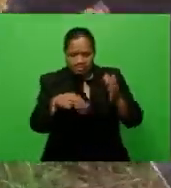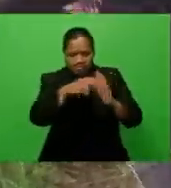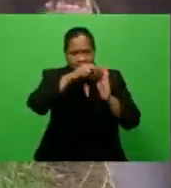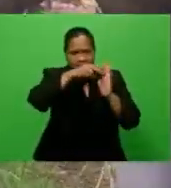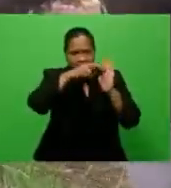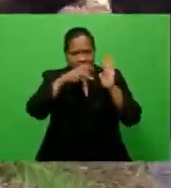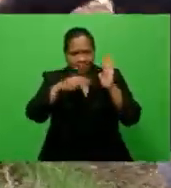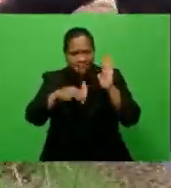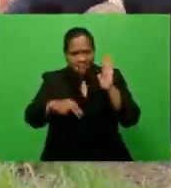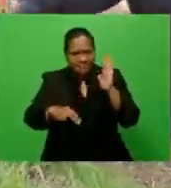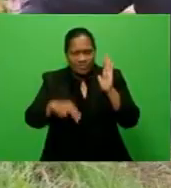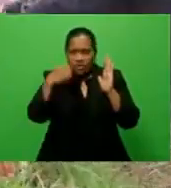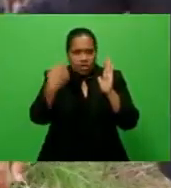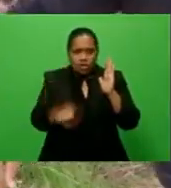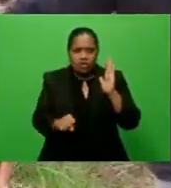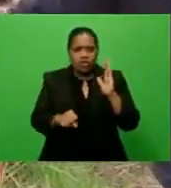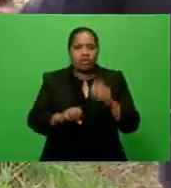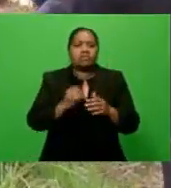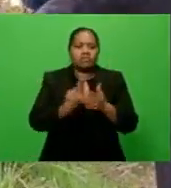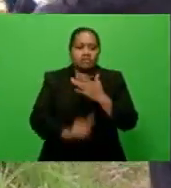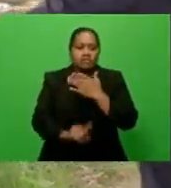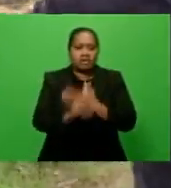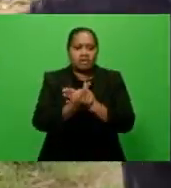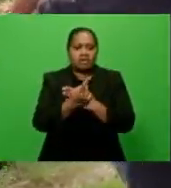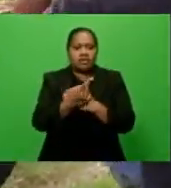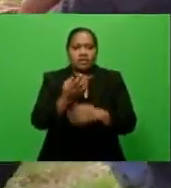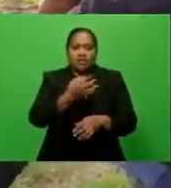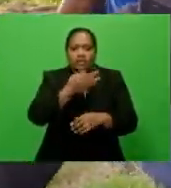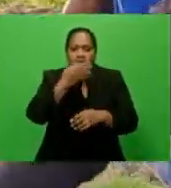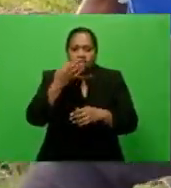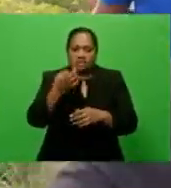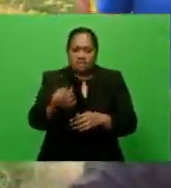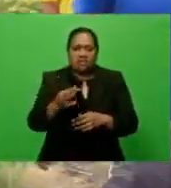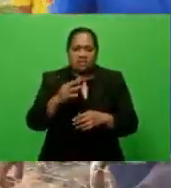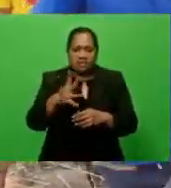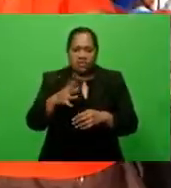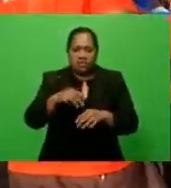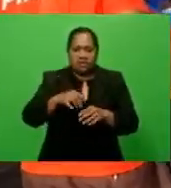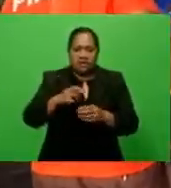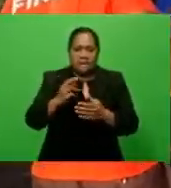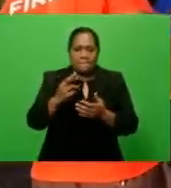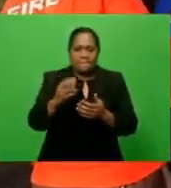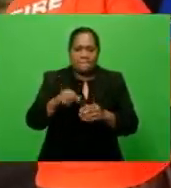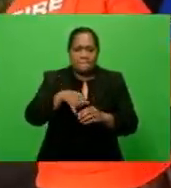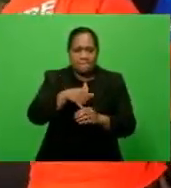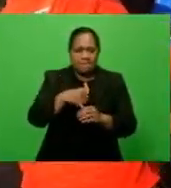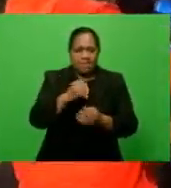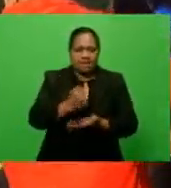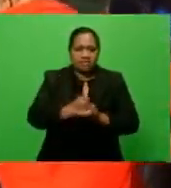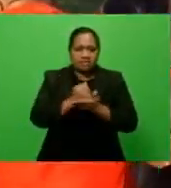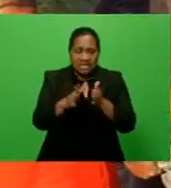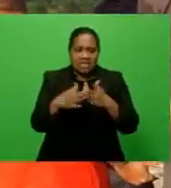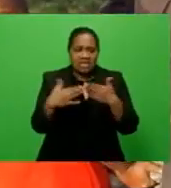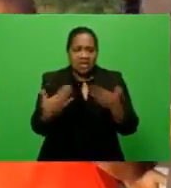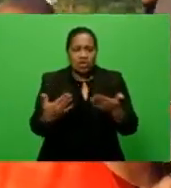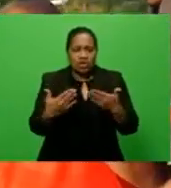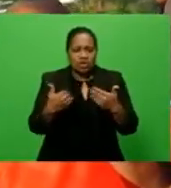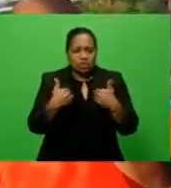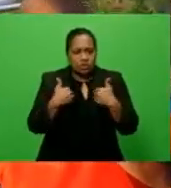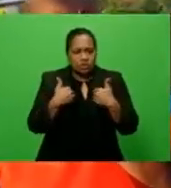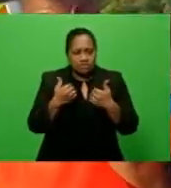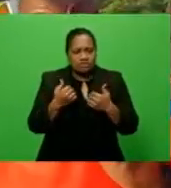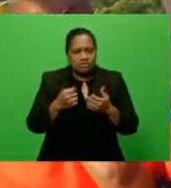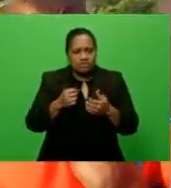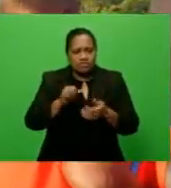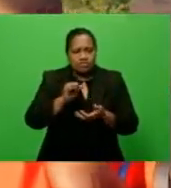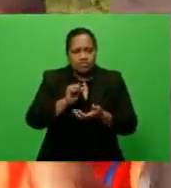was then contacted to assist in the rescue and medical assistance. The teenager is in stable condition and currently